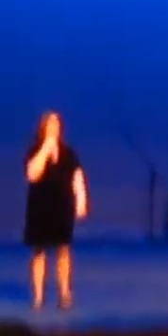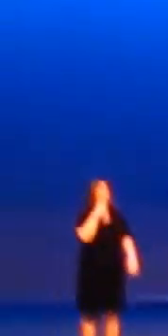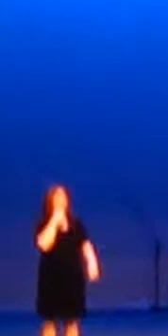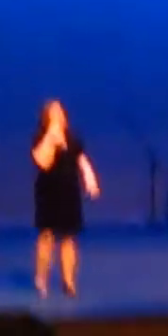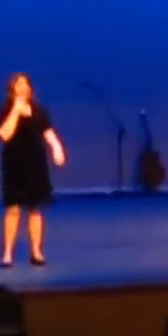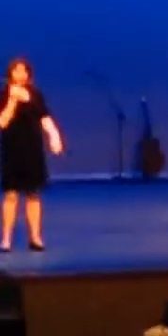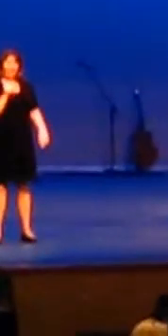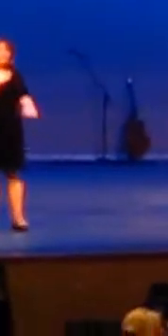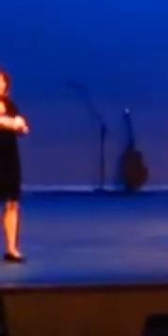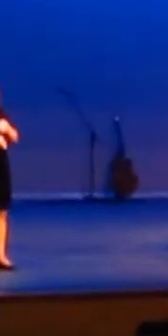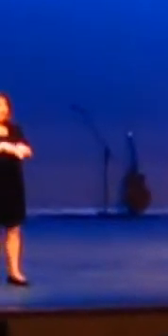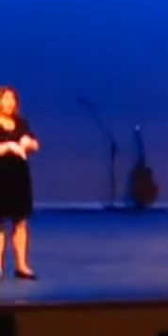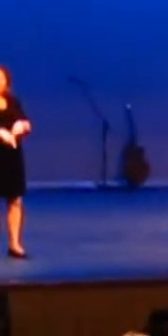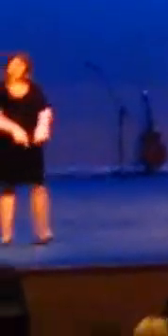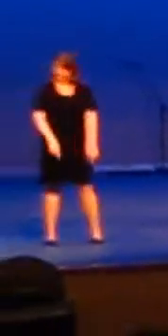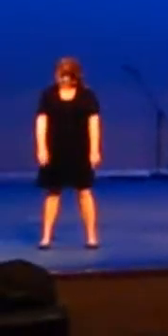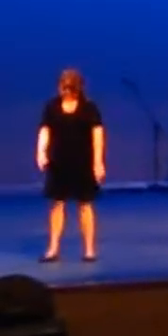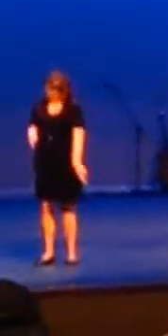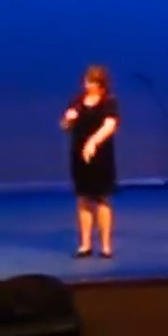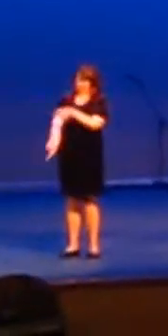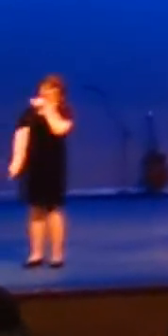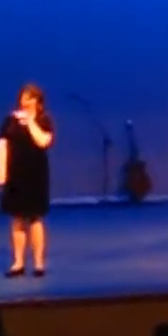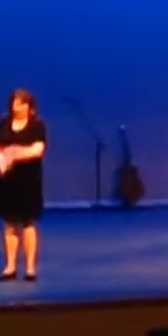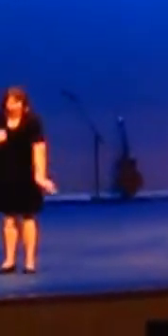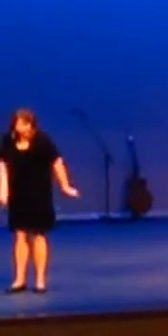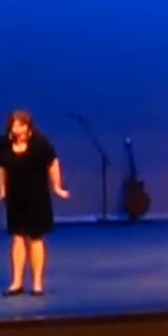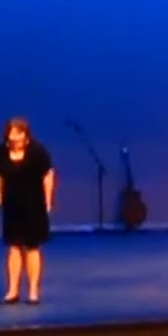The sock.